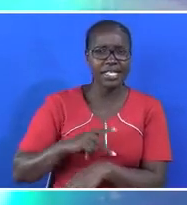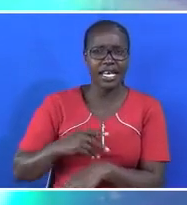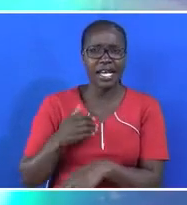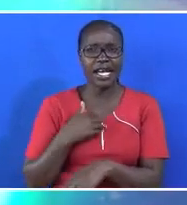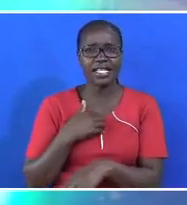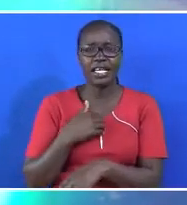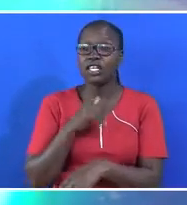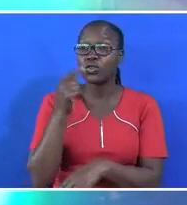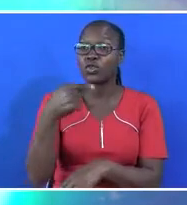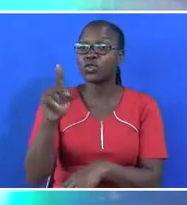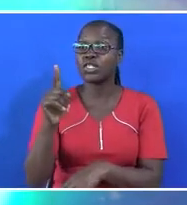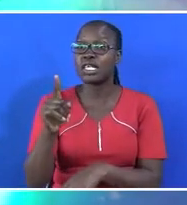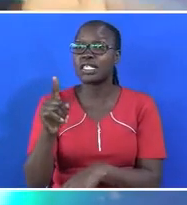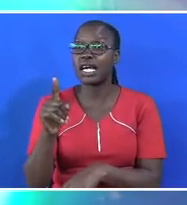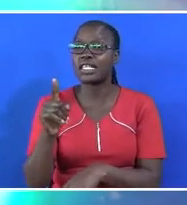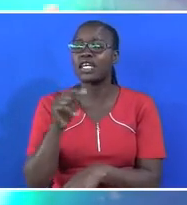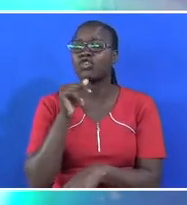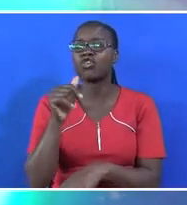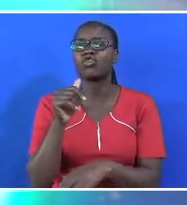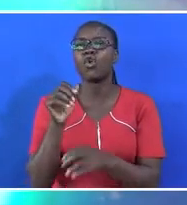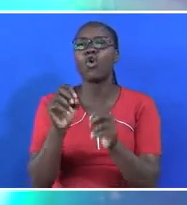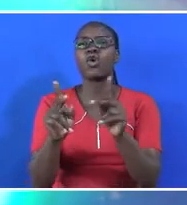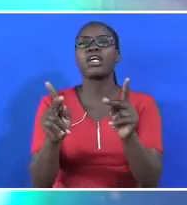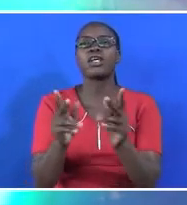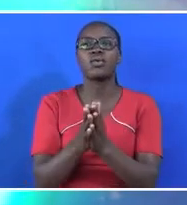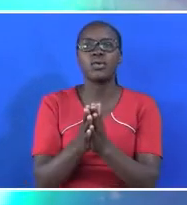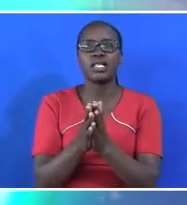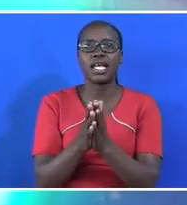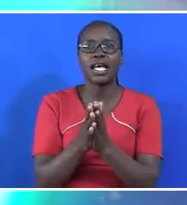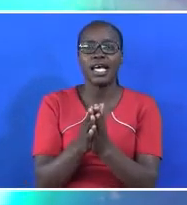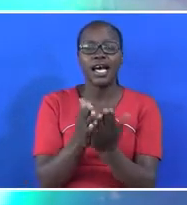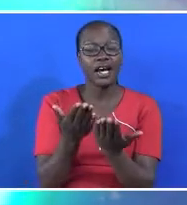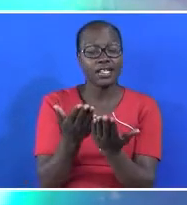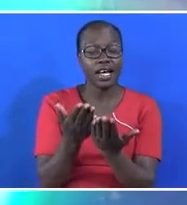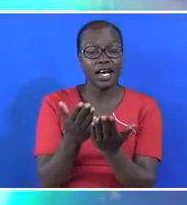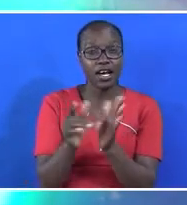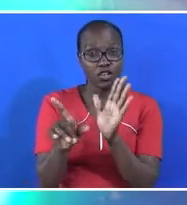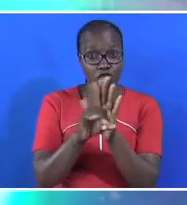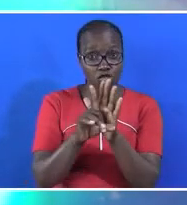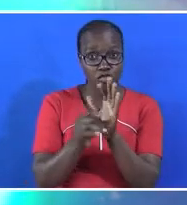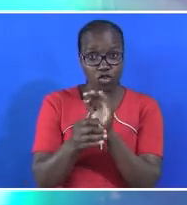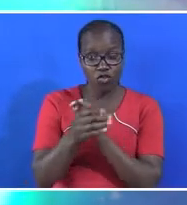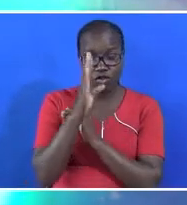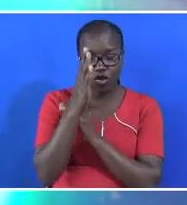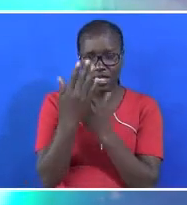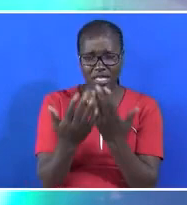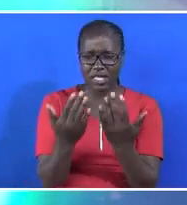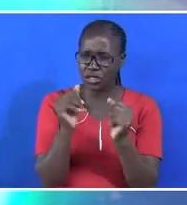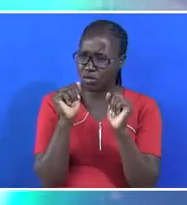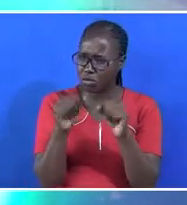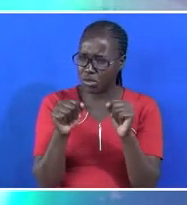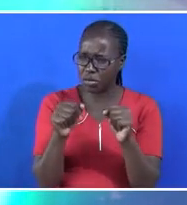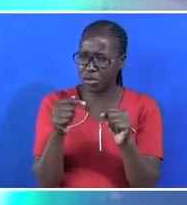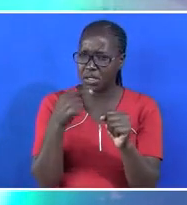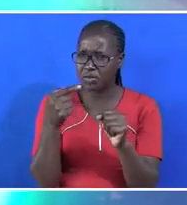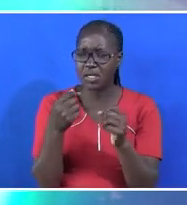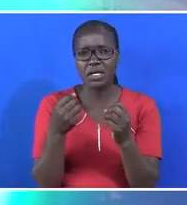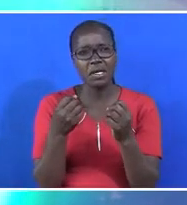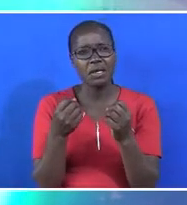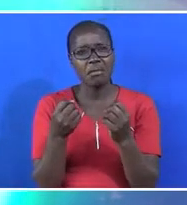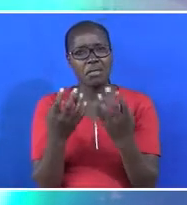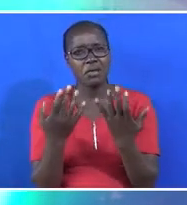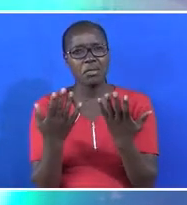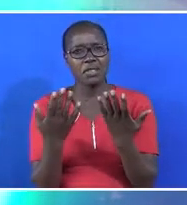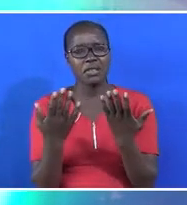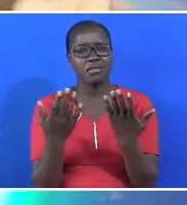not right and were not sitting well with the dictates of God. There are things probably that they had said, like making